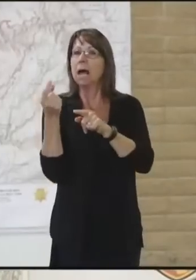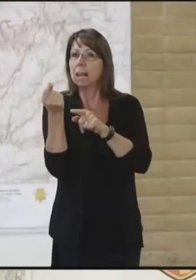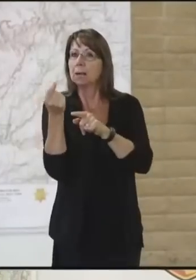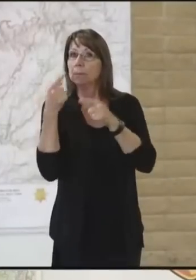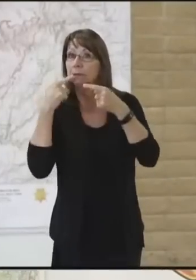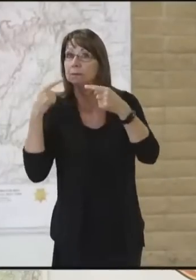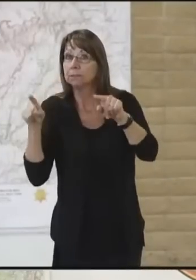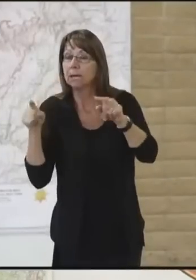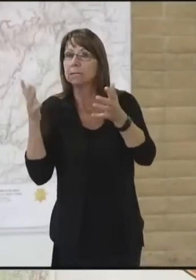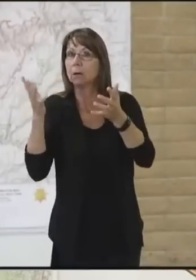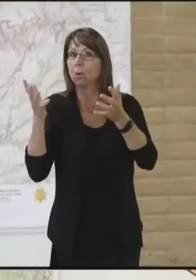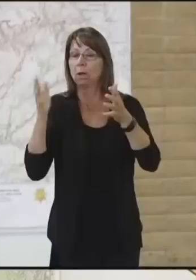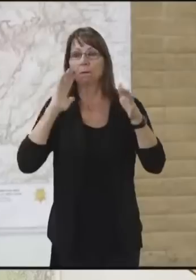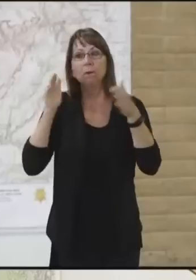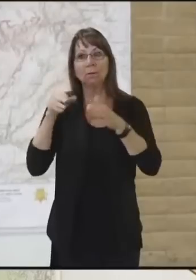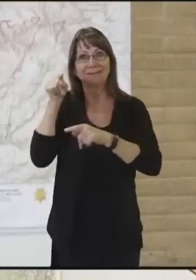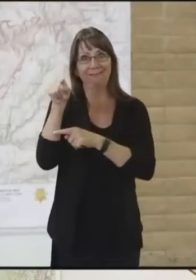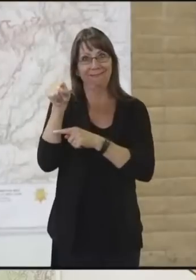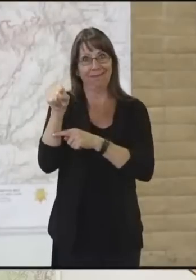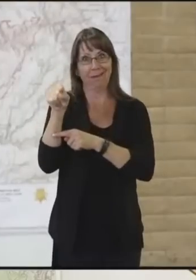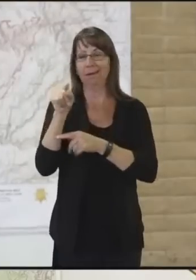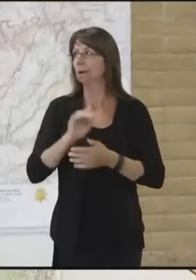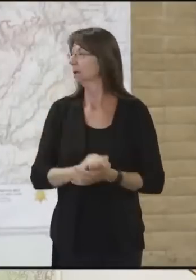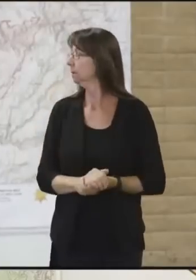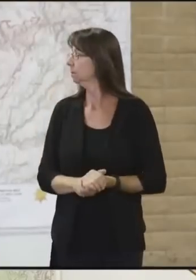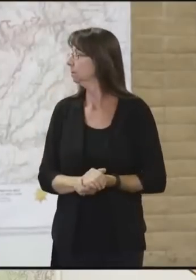about that because that particular